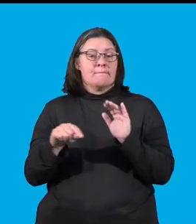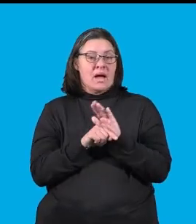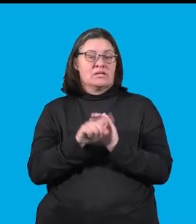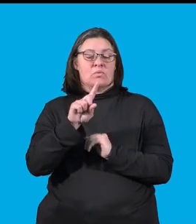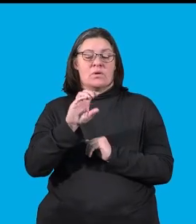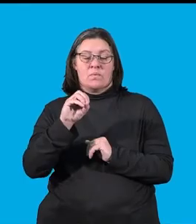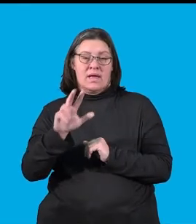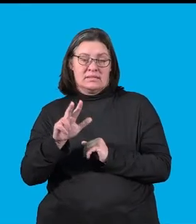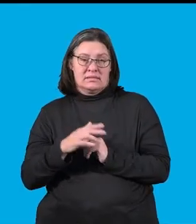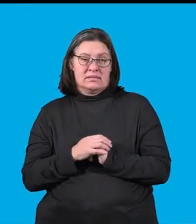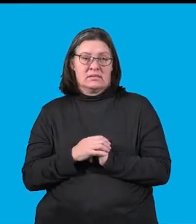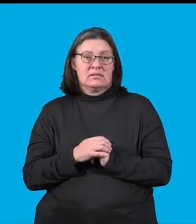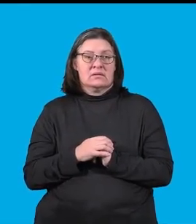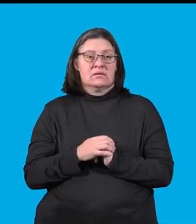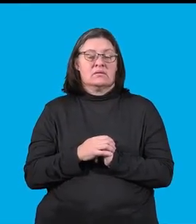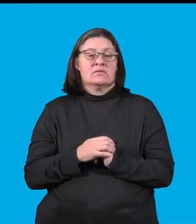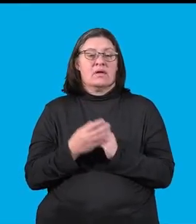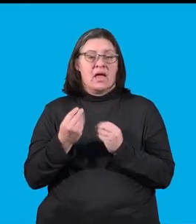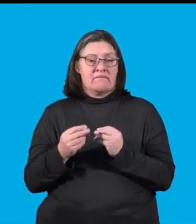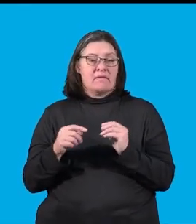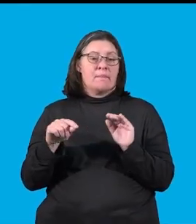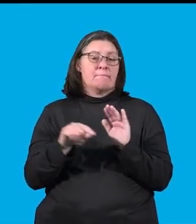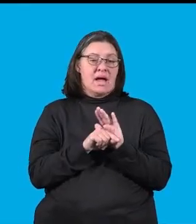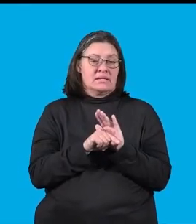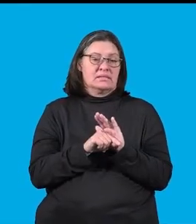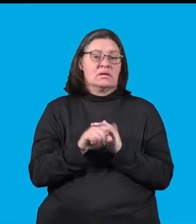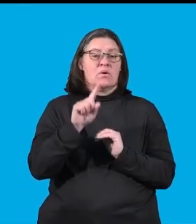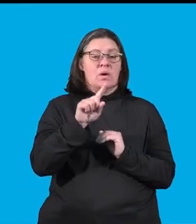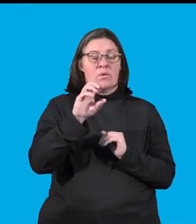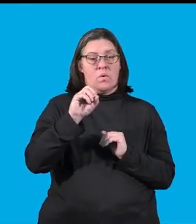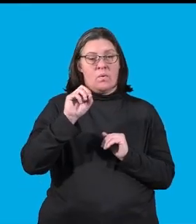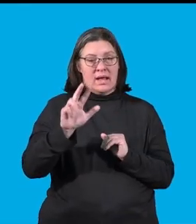We've got minus 108. So we've got minus